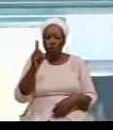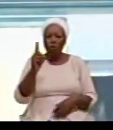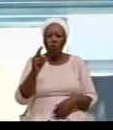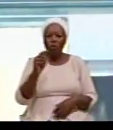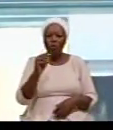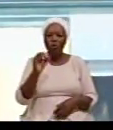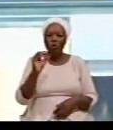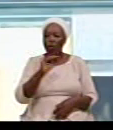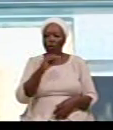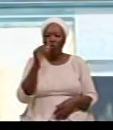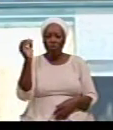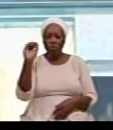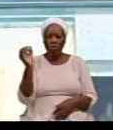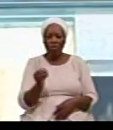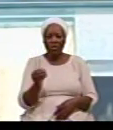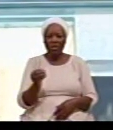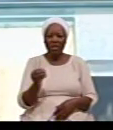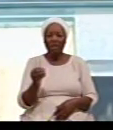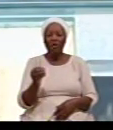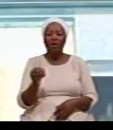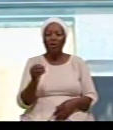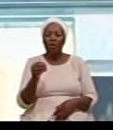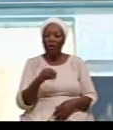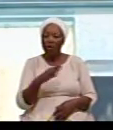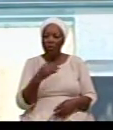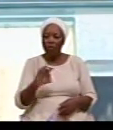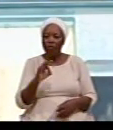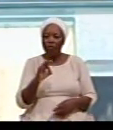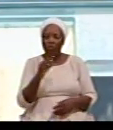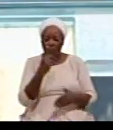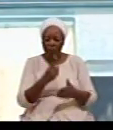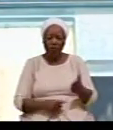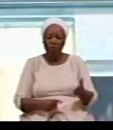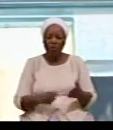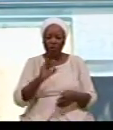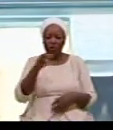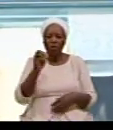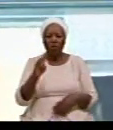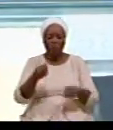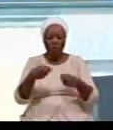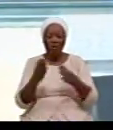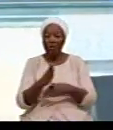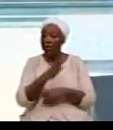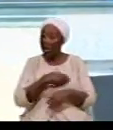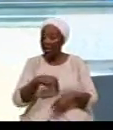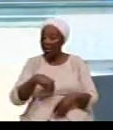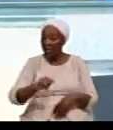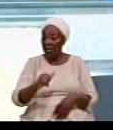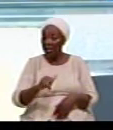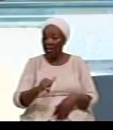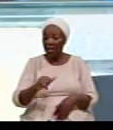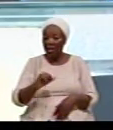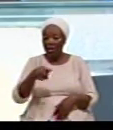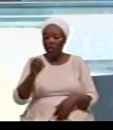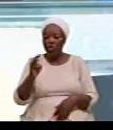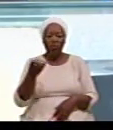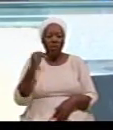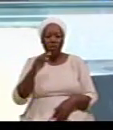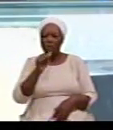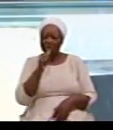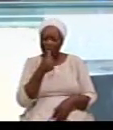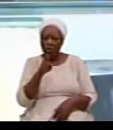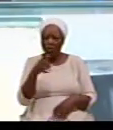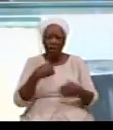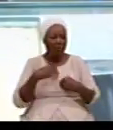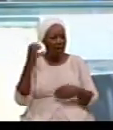1/100 of what Job went through. And yet, he was patient. You have heard of